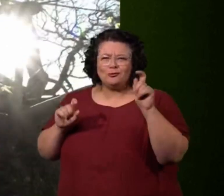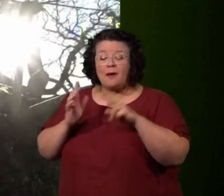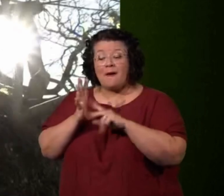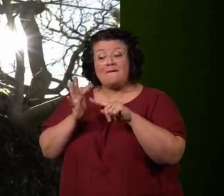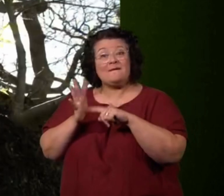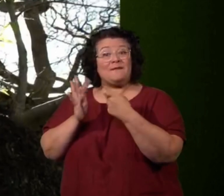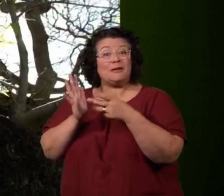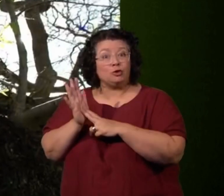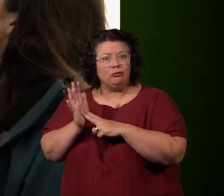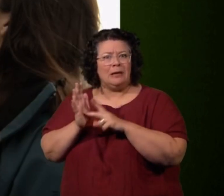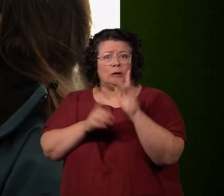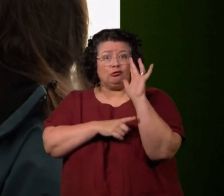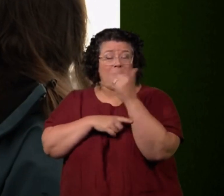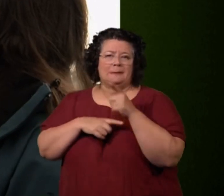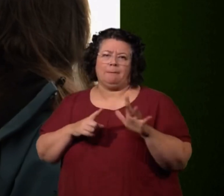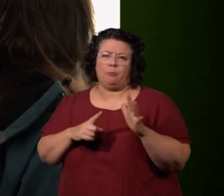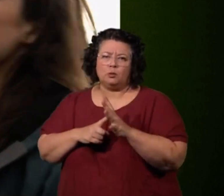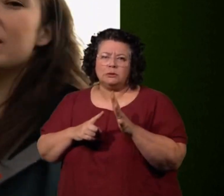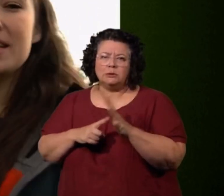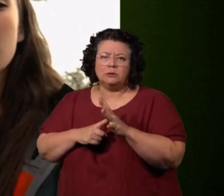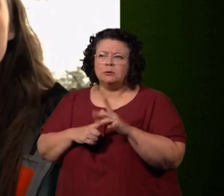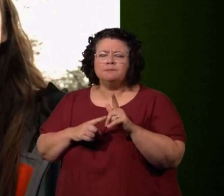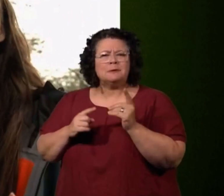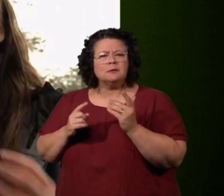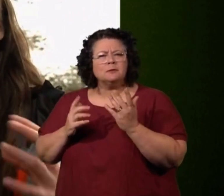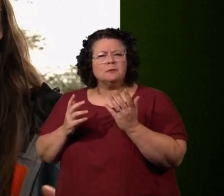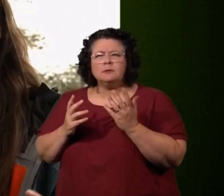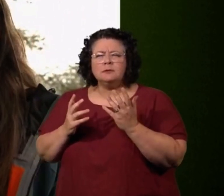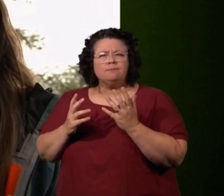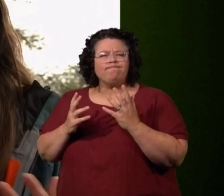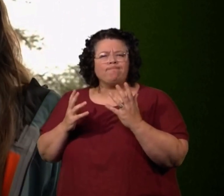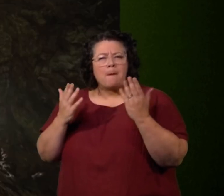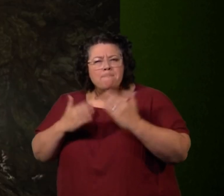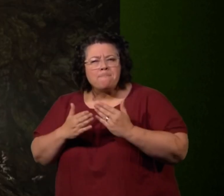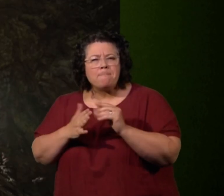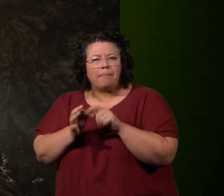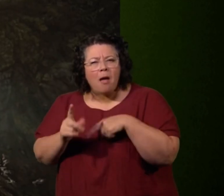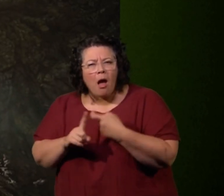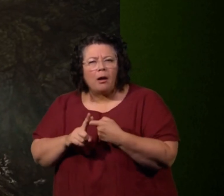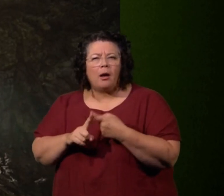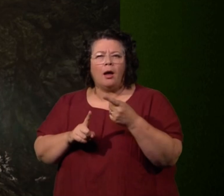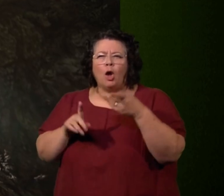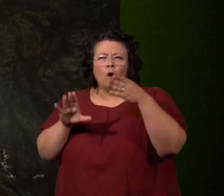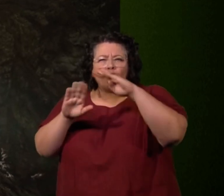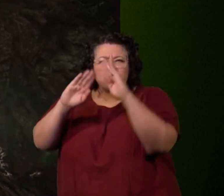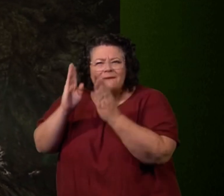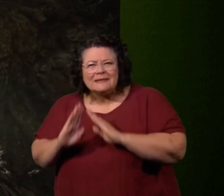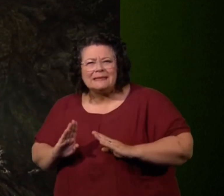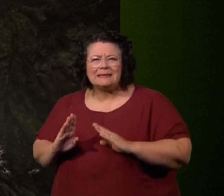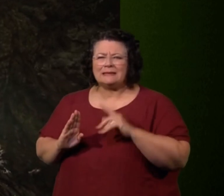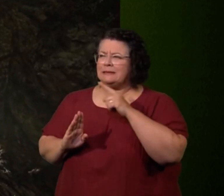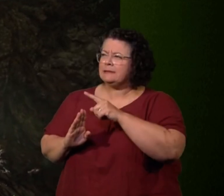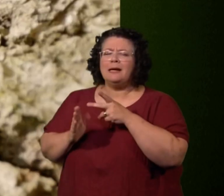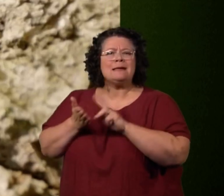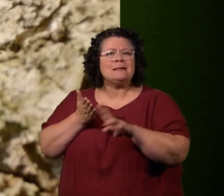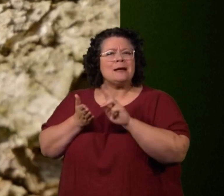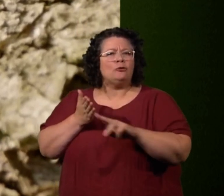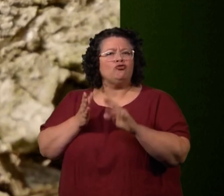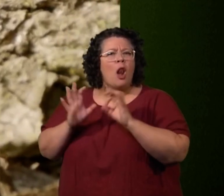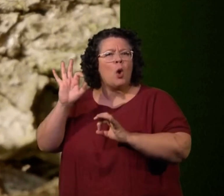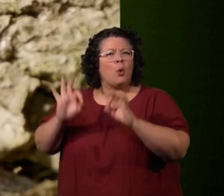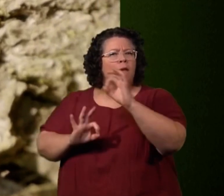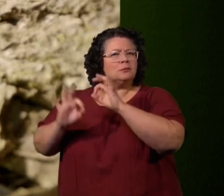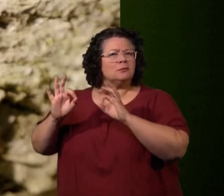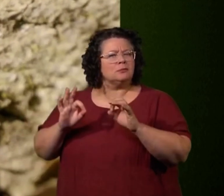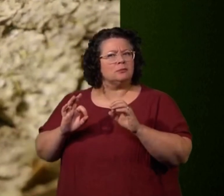Veteran trees are so important. All the deep bark and crevices and natural holes give room for life. Everything from